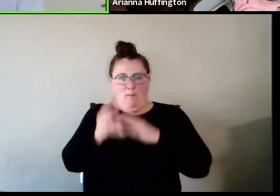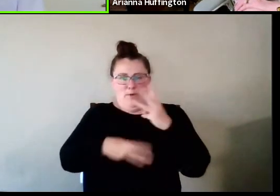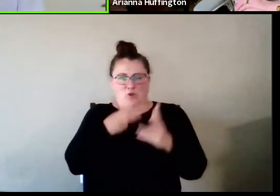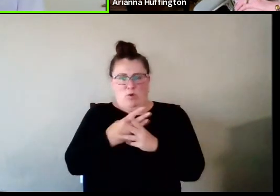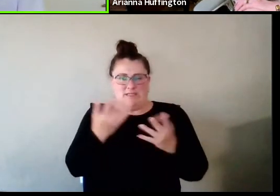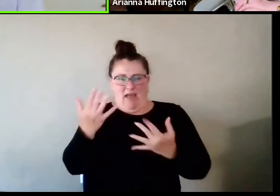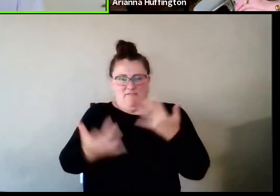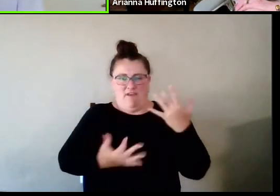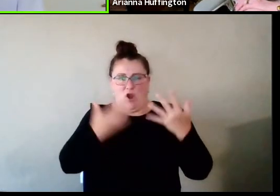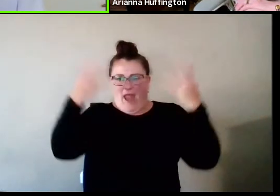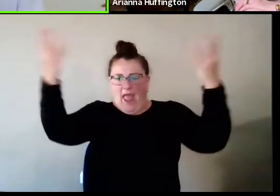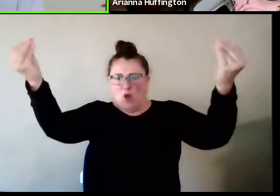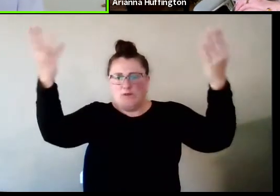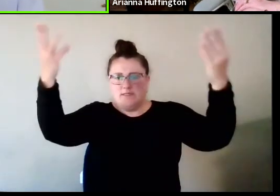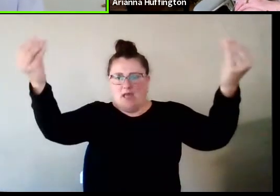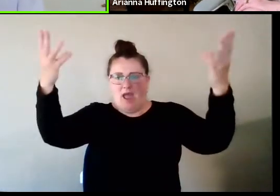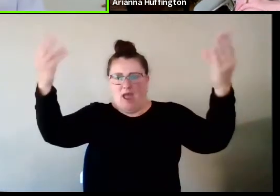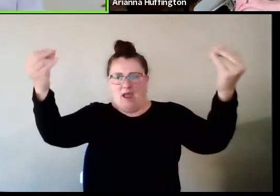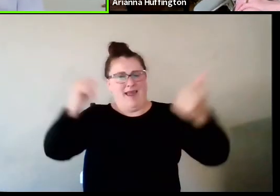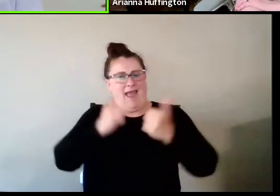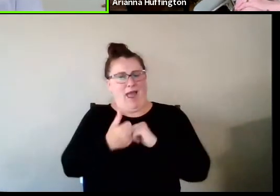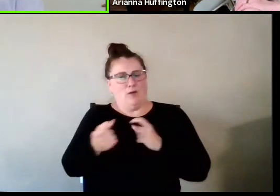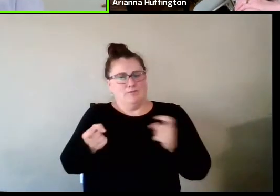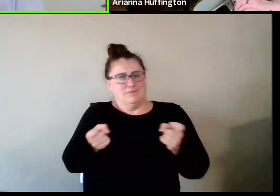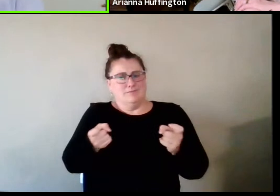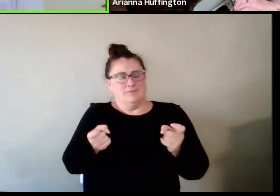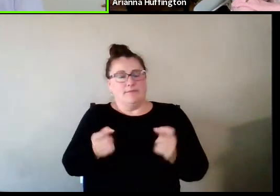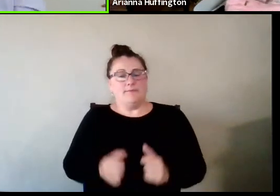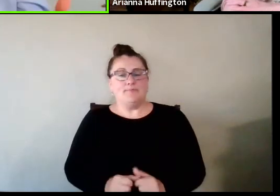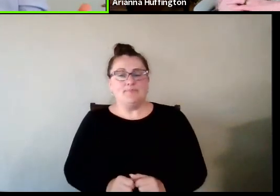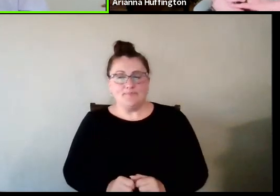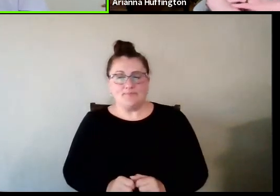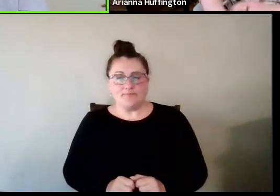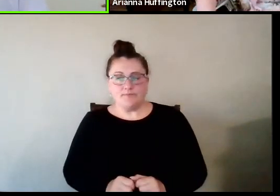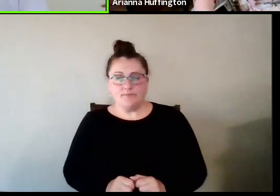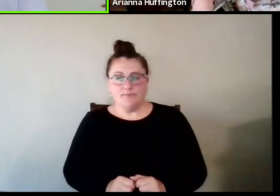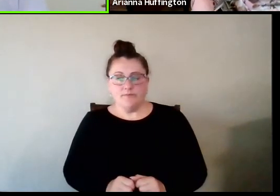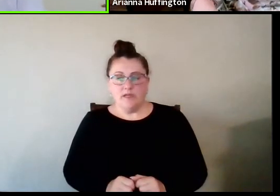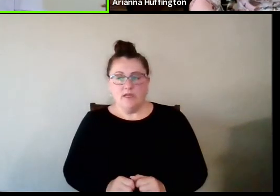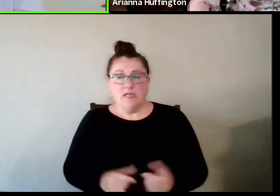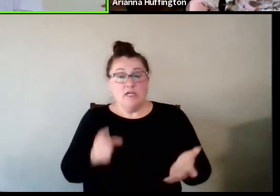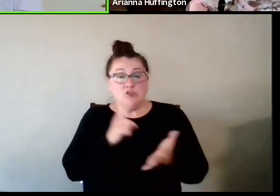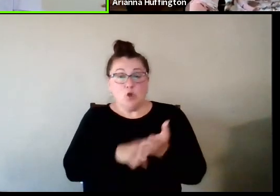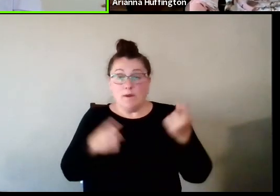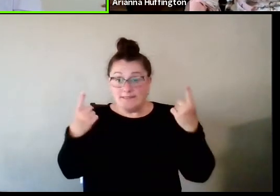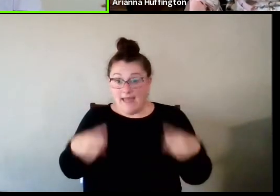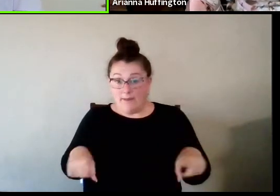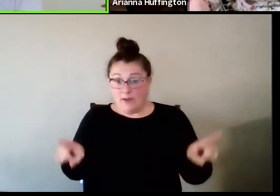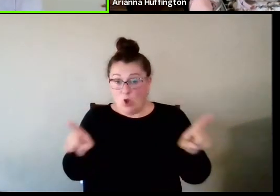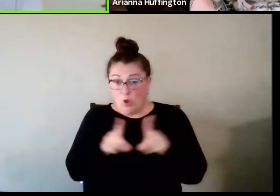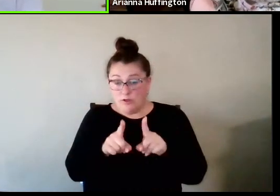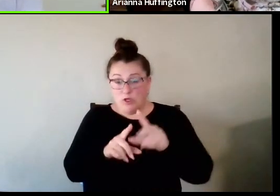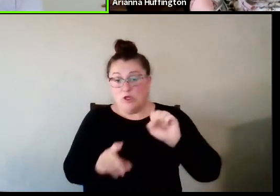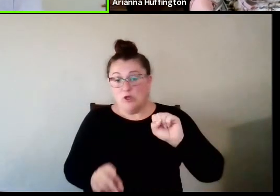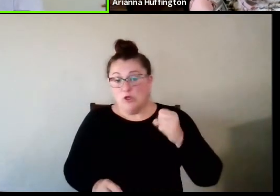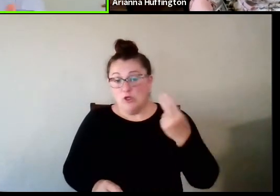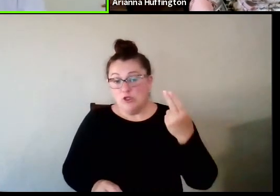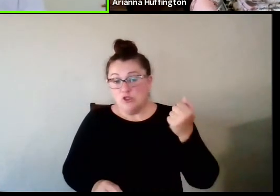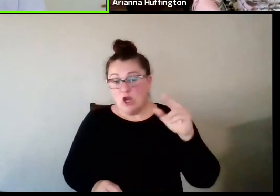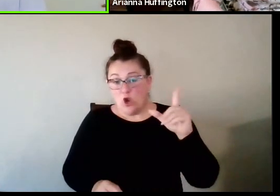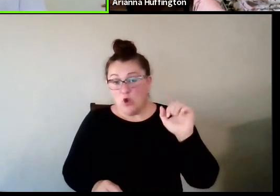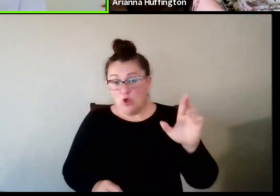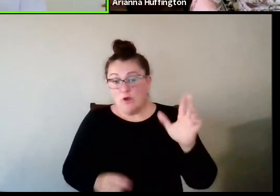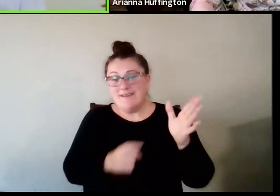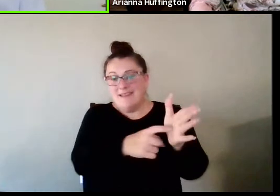us. And so it's by, and of course, what's happening also, so shareholders are demanding